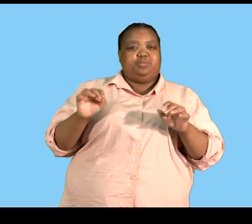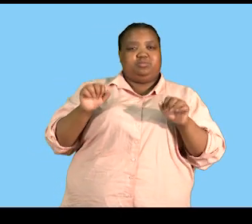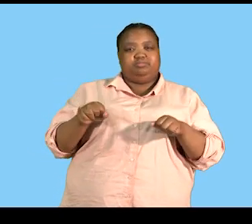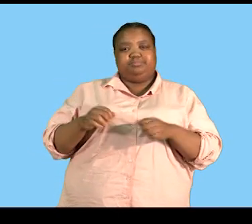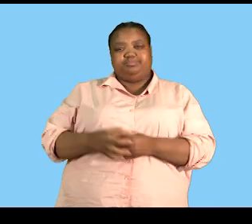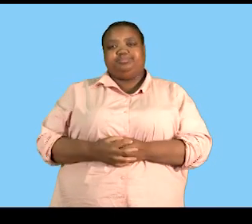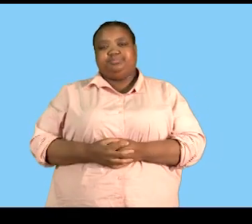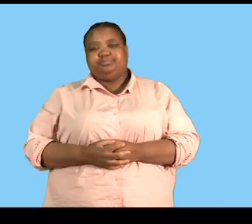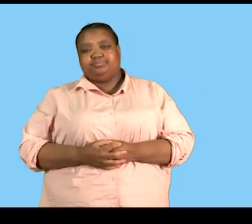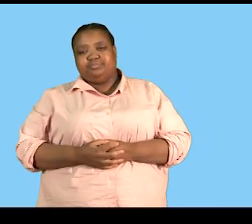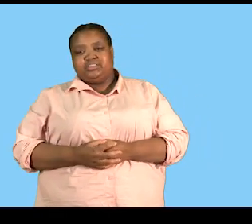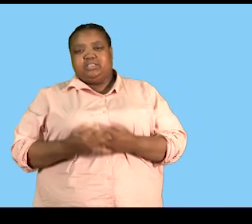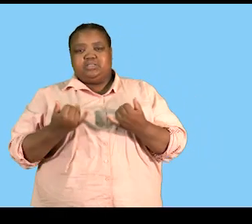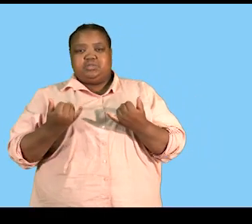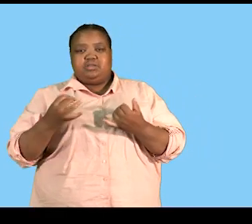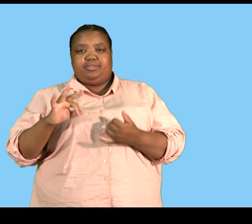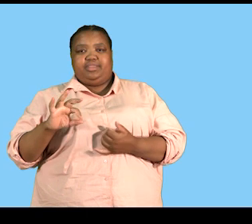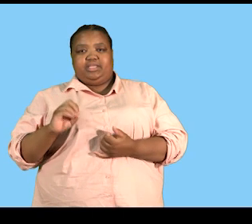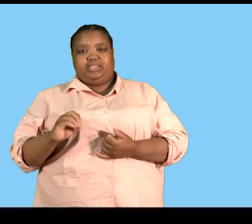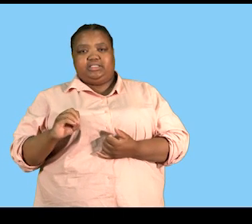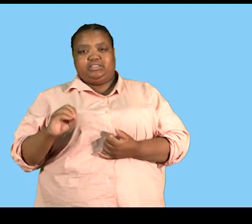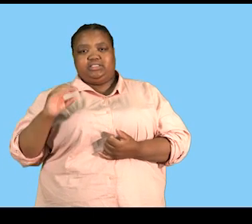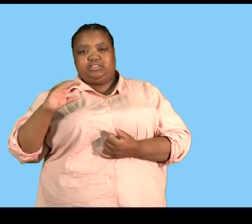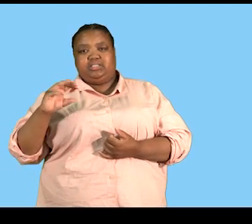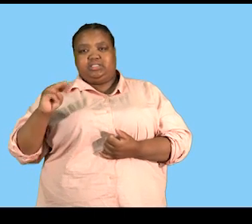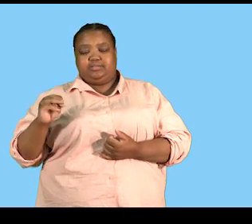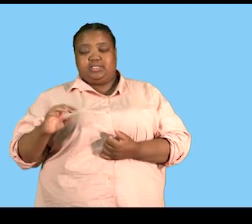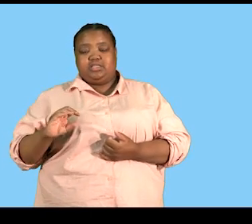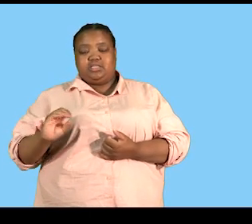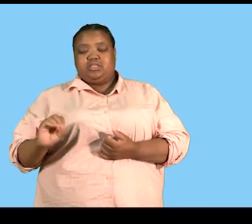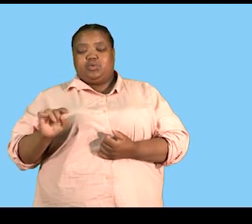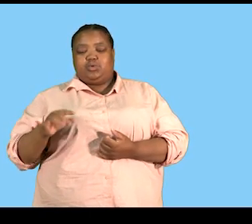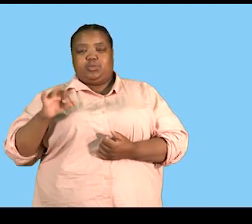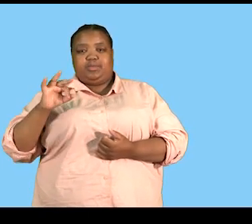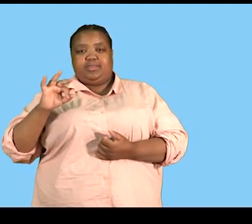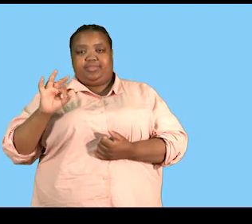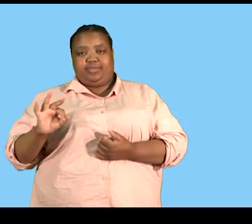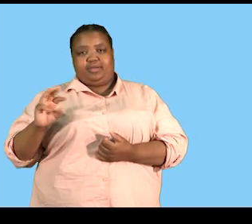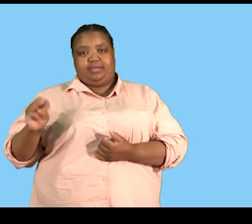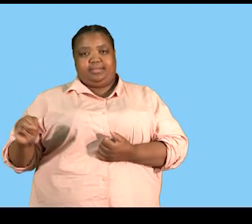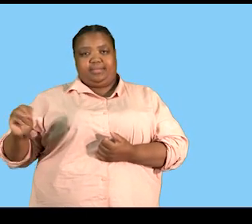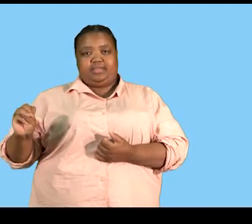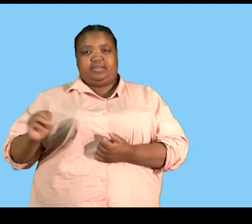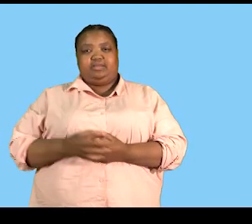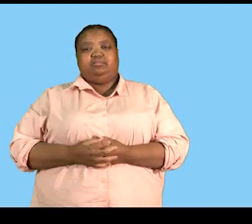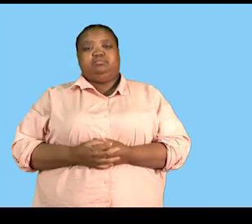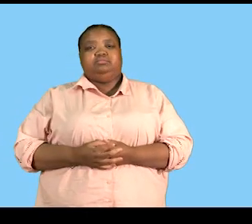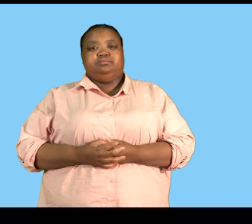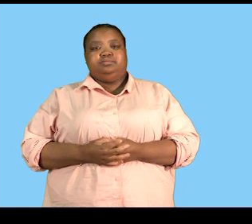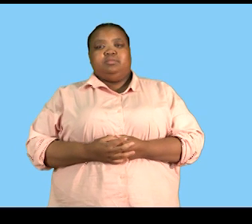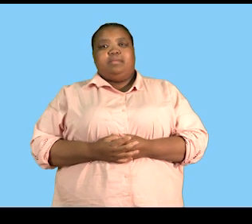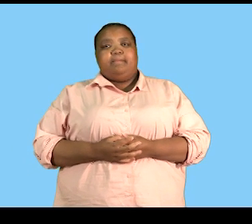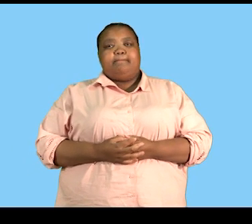depth of 30 centimeters, and then that will be 0,3